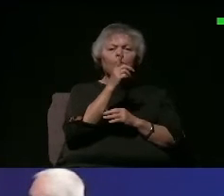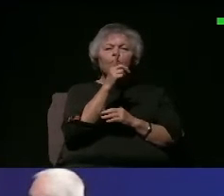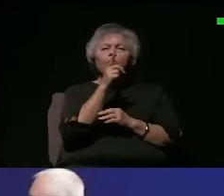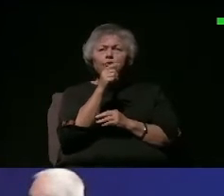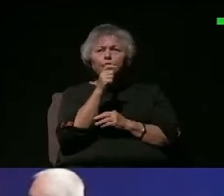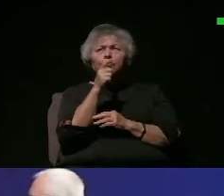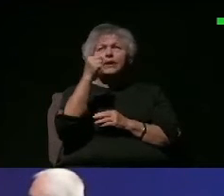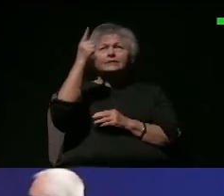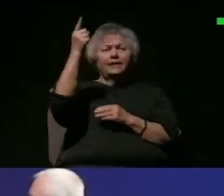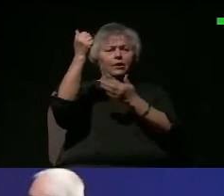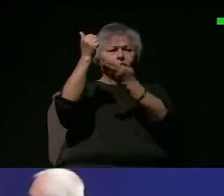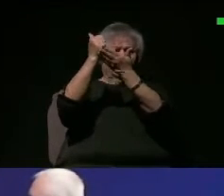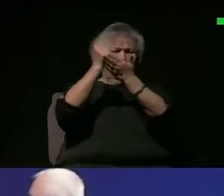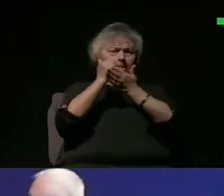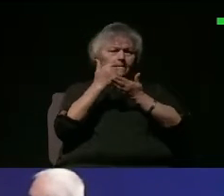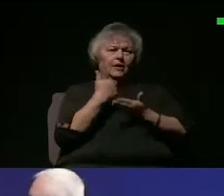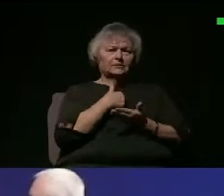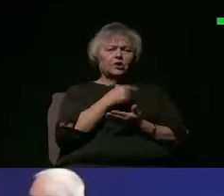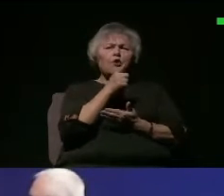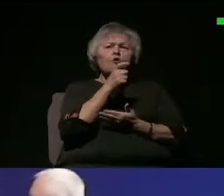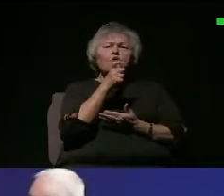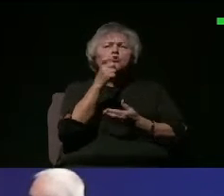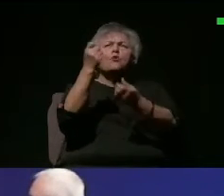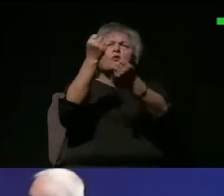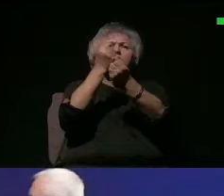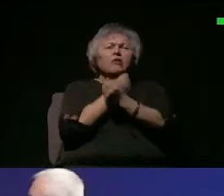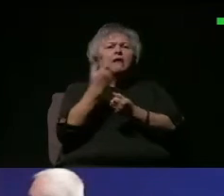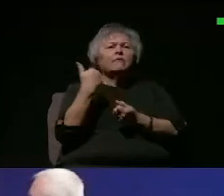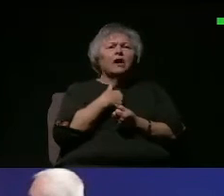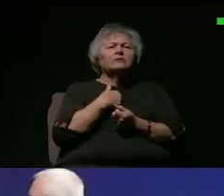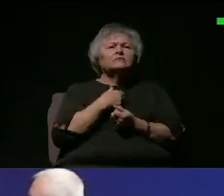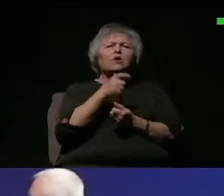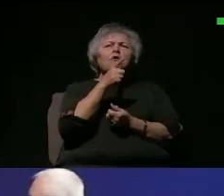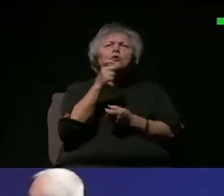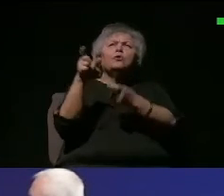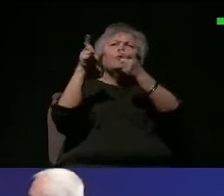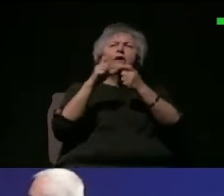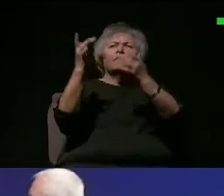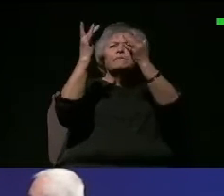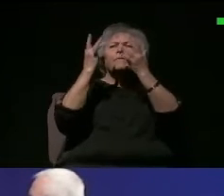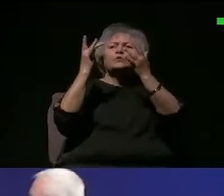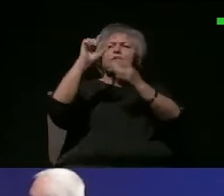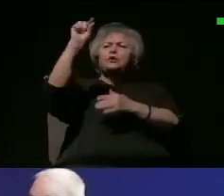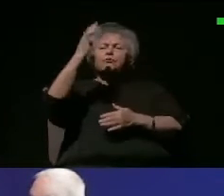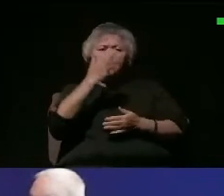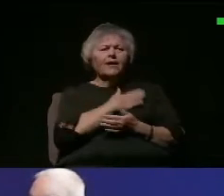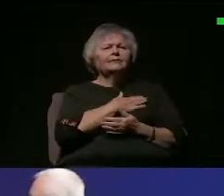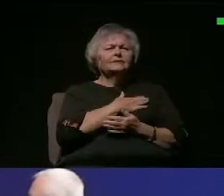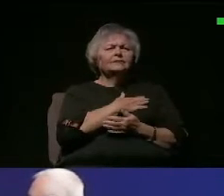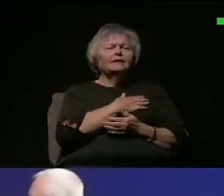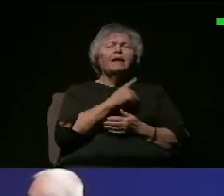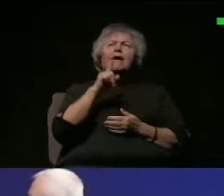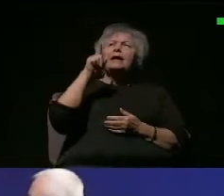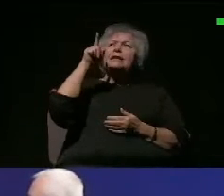is there to help us. Whose love and mercy and grace do we depend on? And is he Almighty God? Is